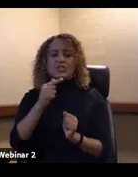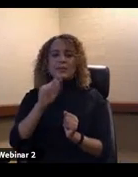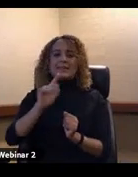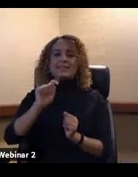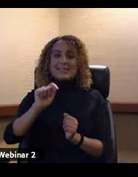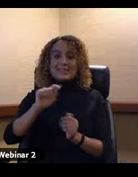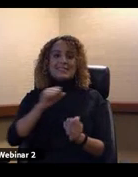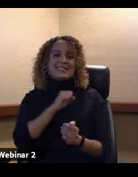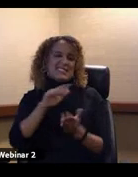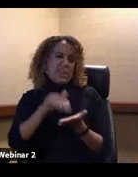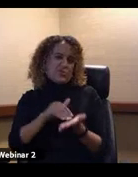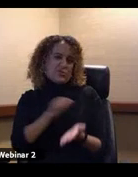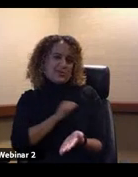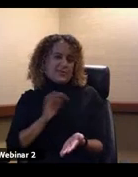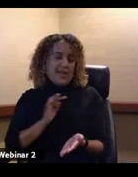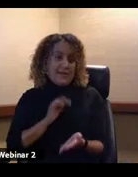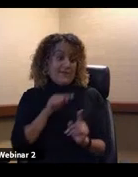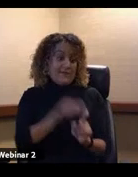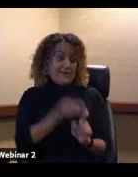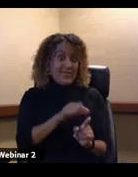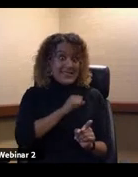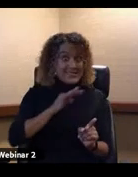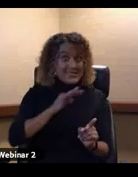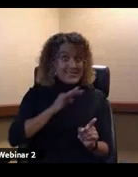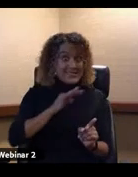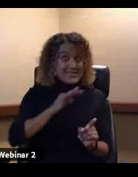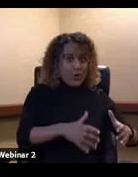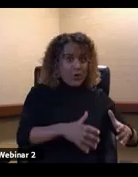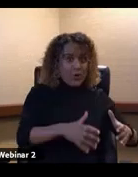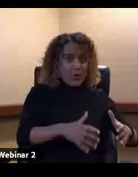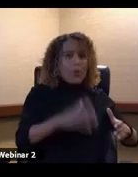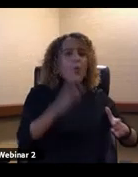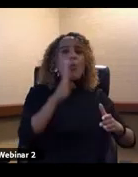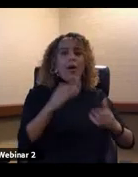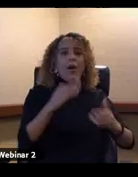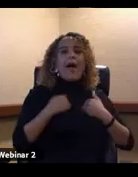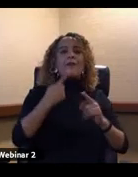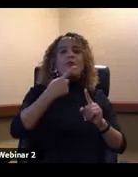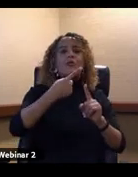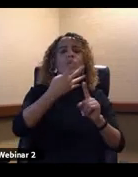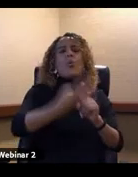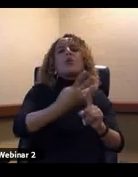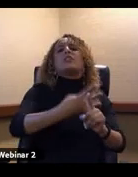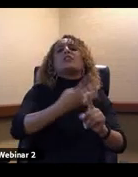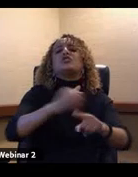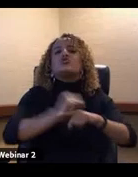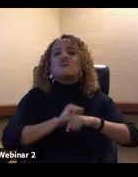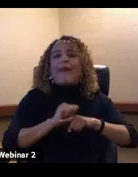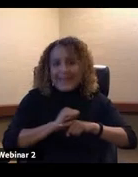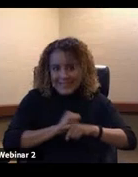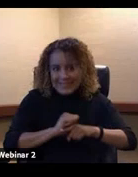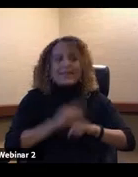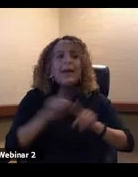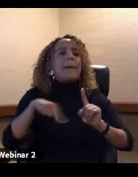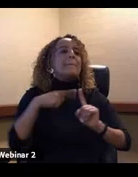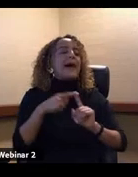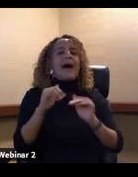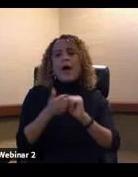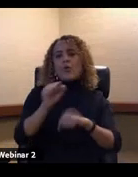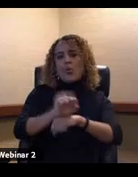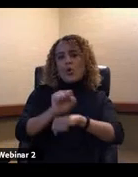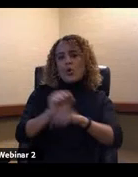staff. Conversely, the LGBT center staff conducted quarterly training on sexual assault to the sexual assault center